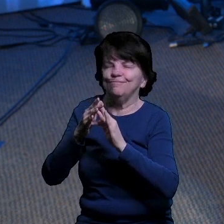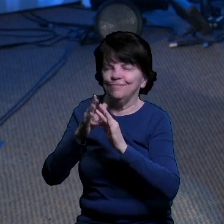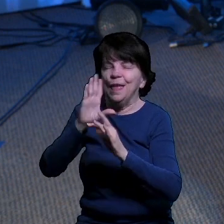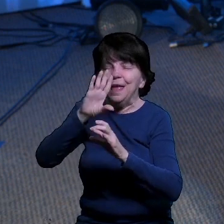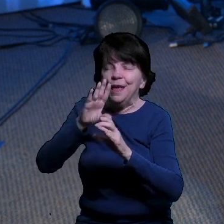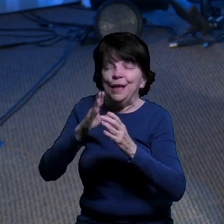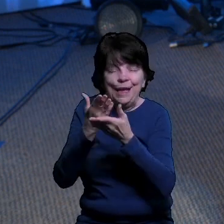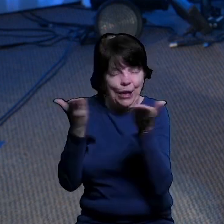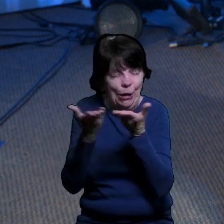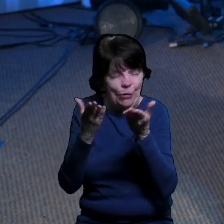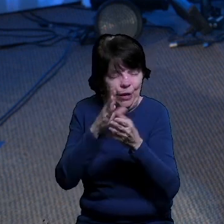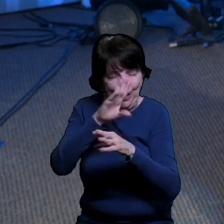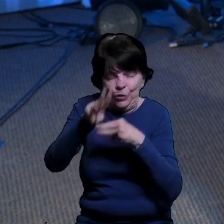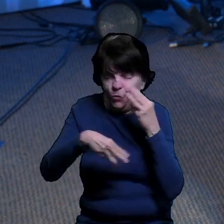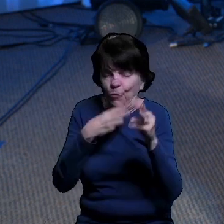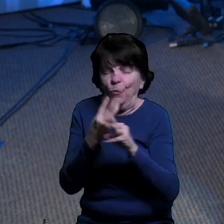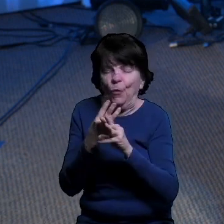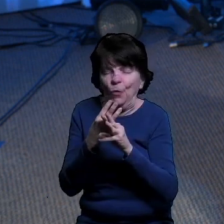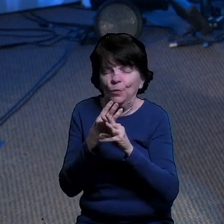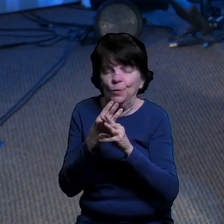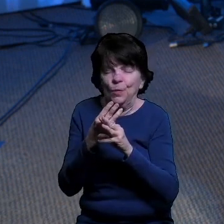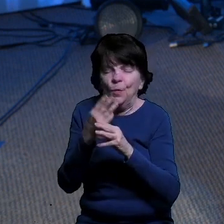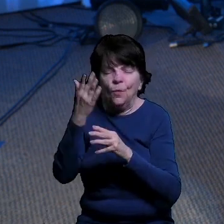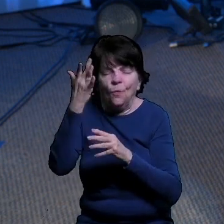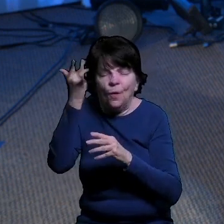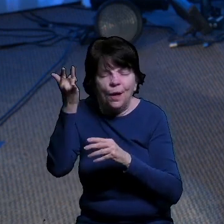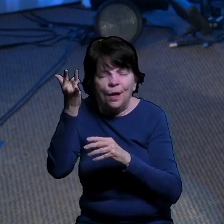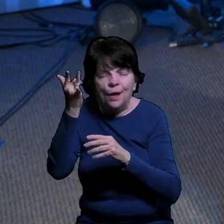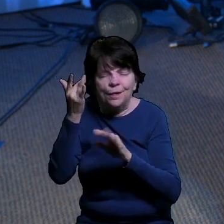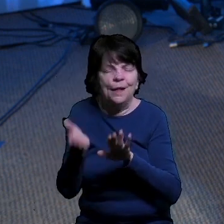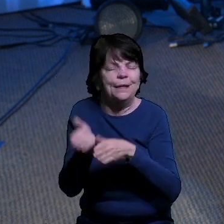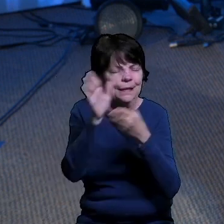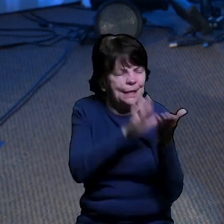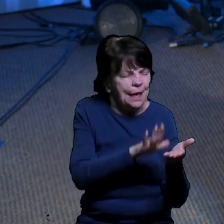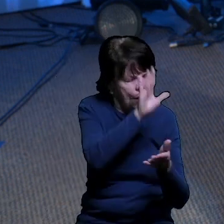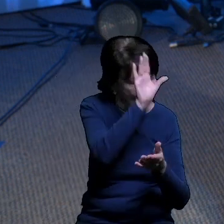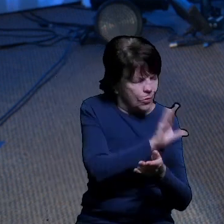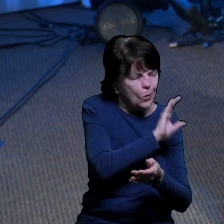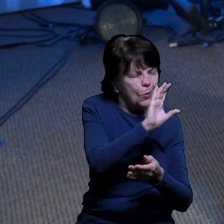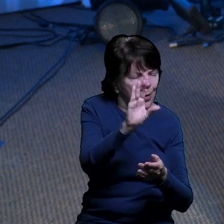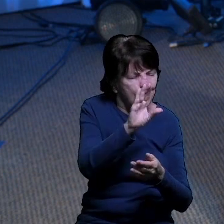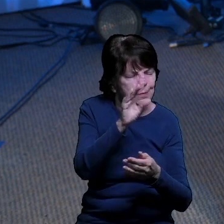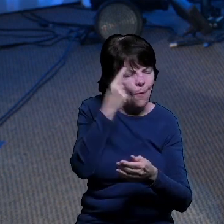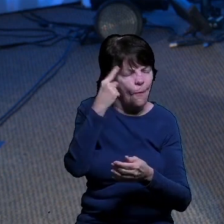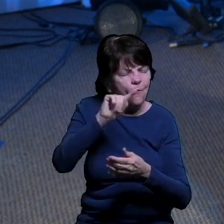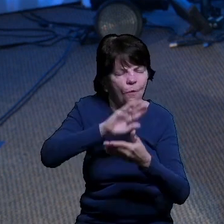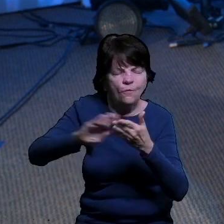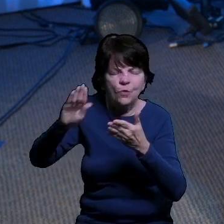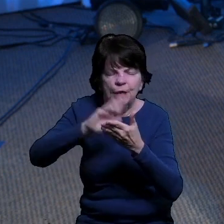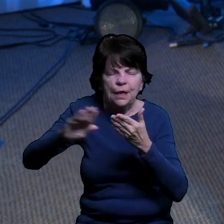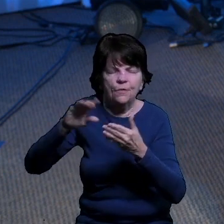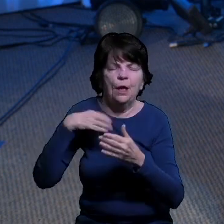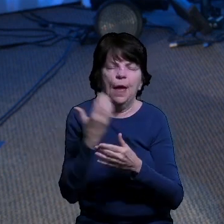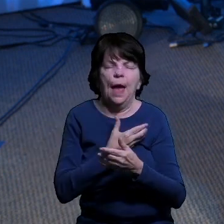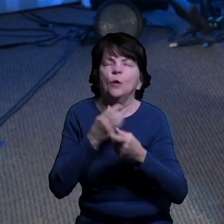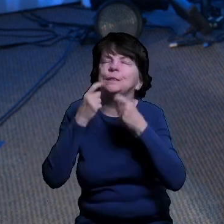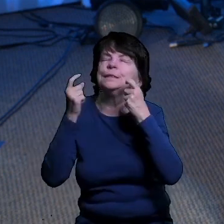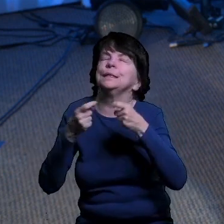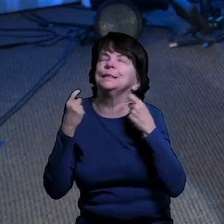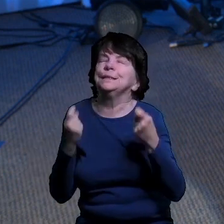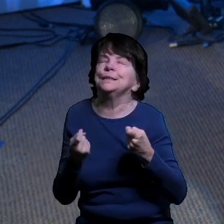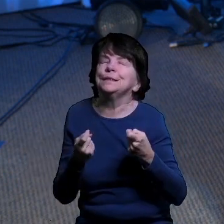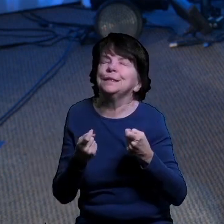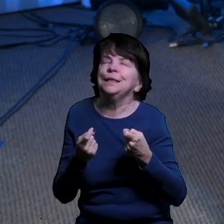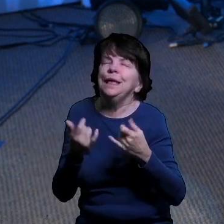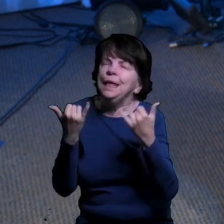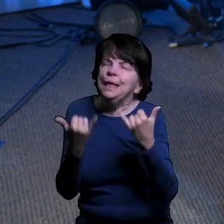world to die upon a cross to forgive us of our sins. Today,